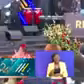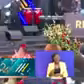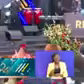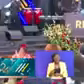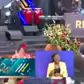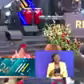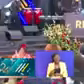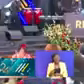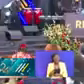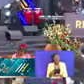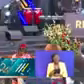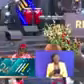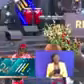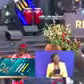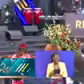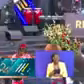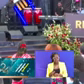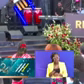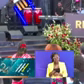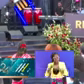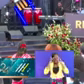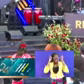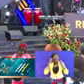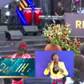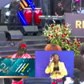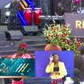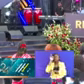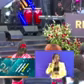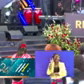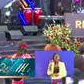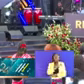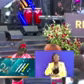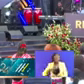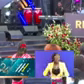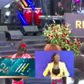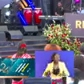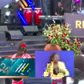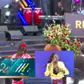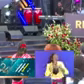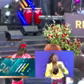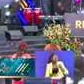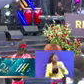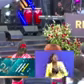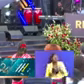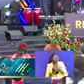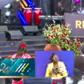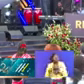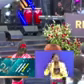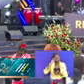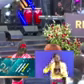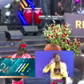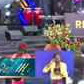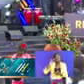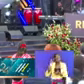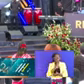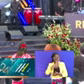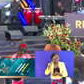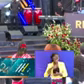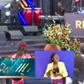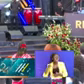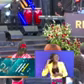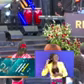I decided I decided to ask the Lord what is this breed JZ listen to